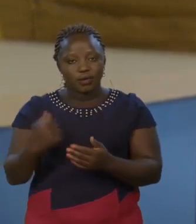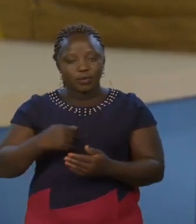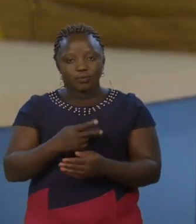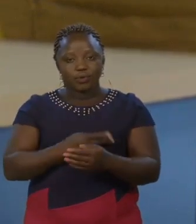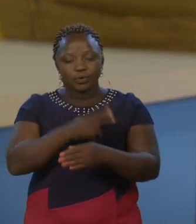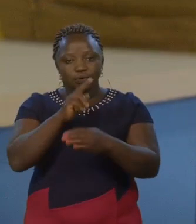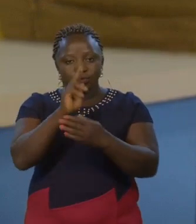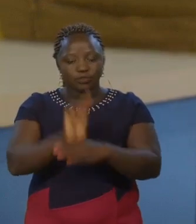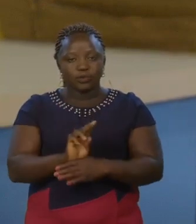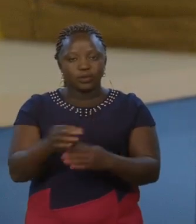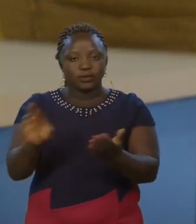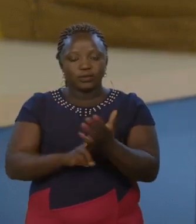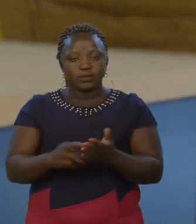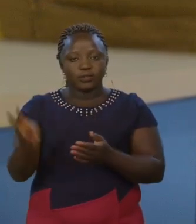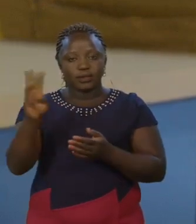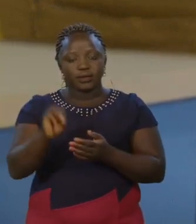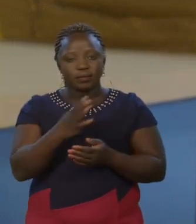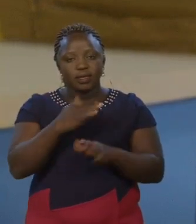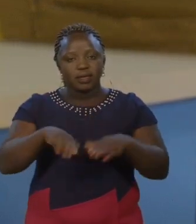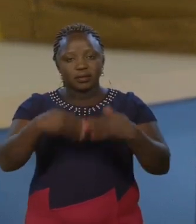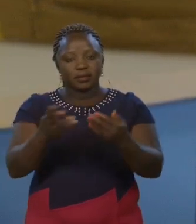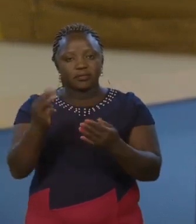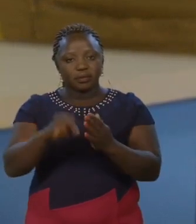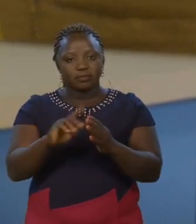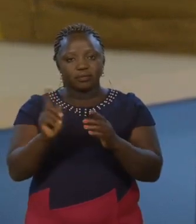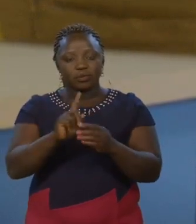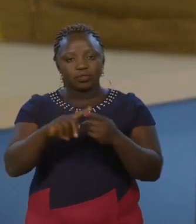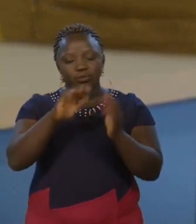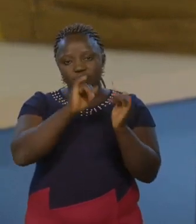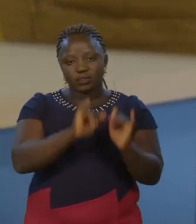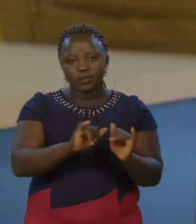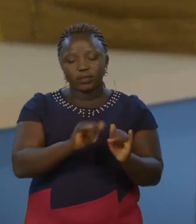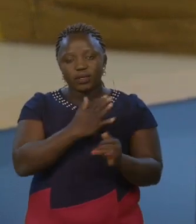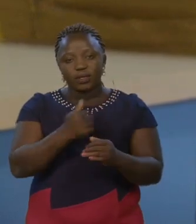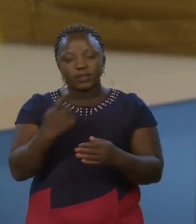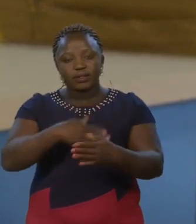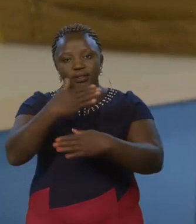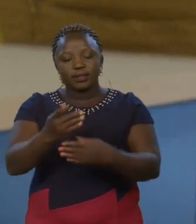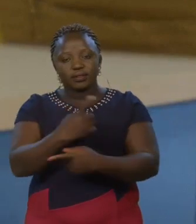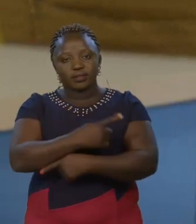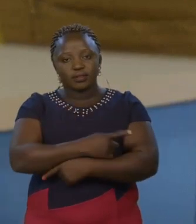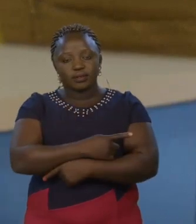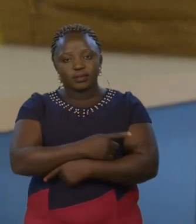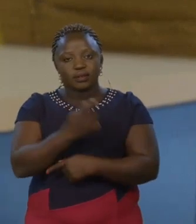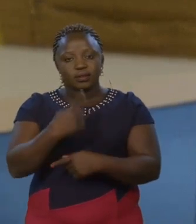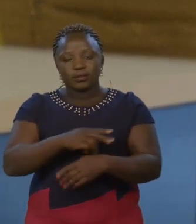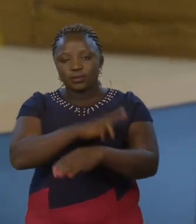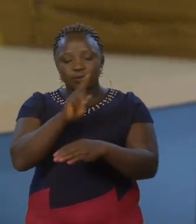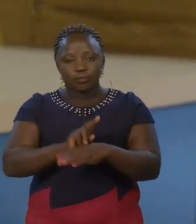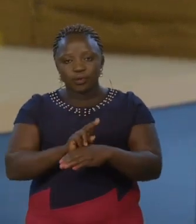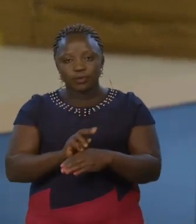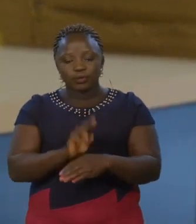we normally register them, then give them accommodation, and the next day, the